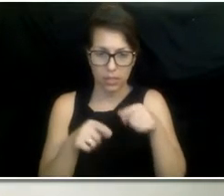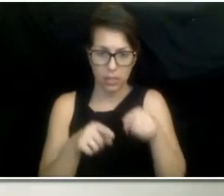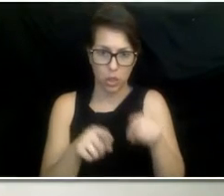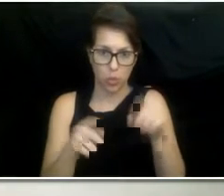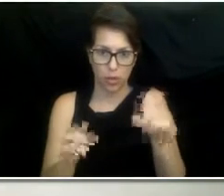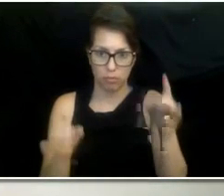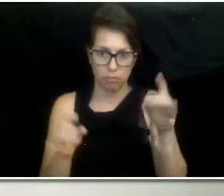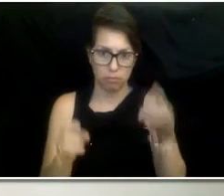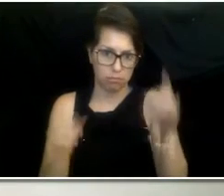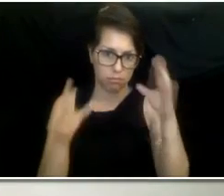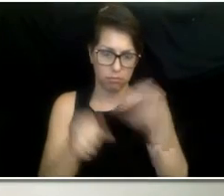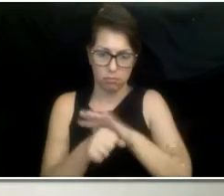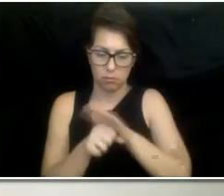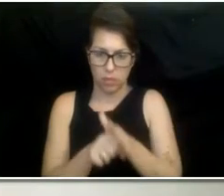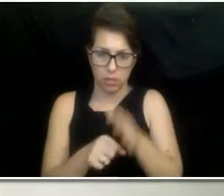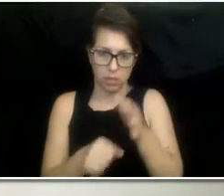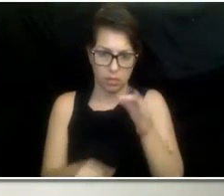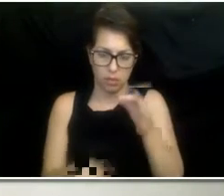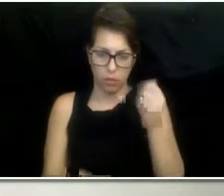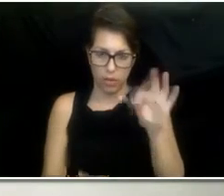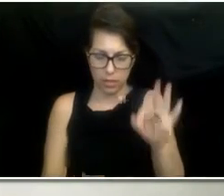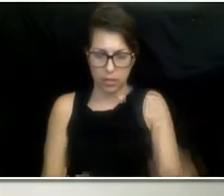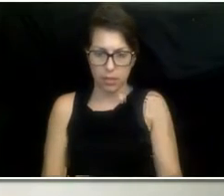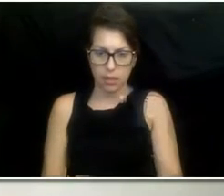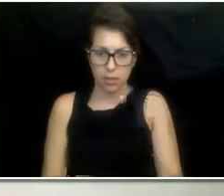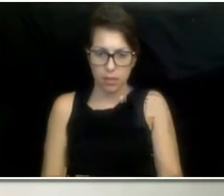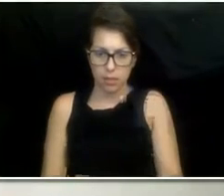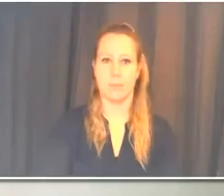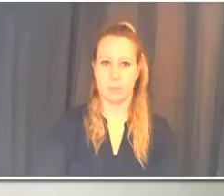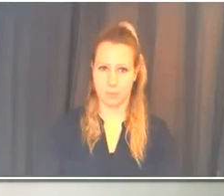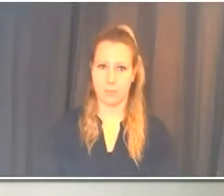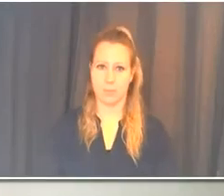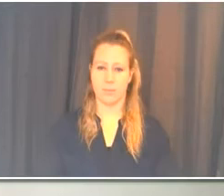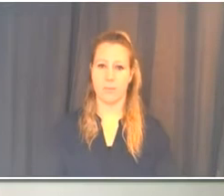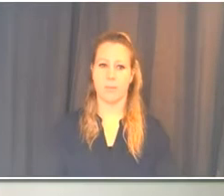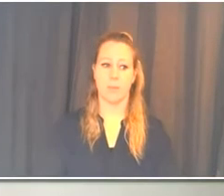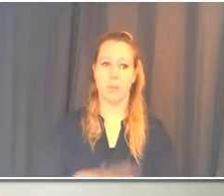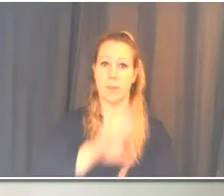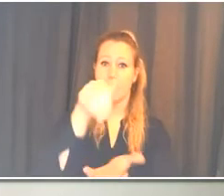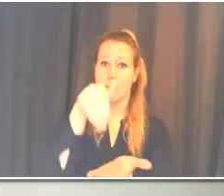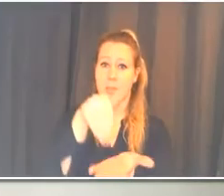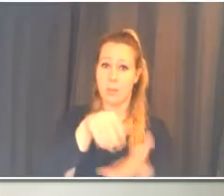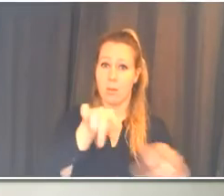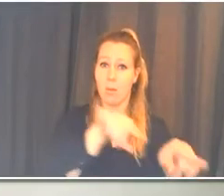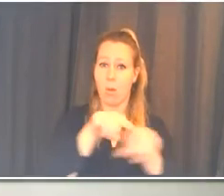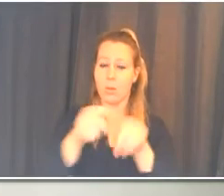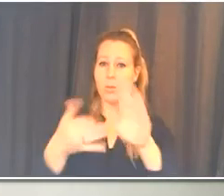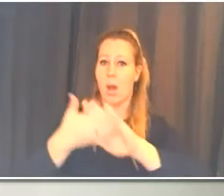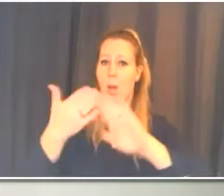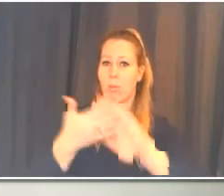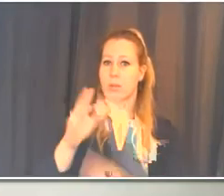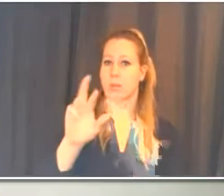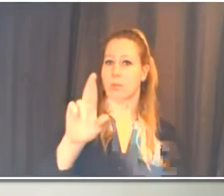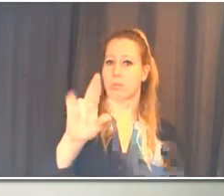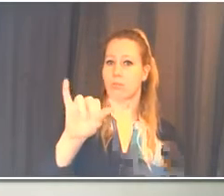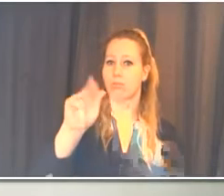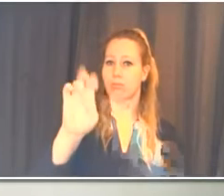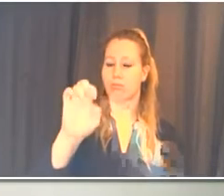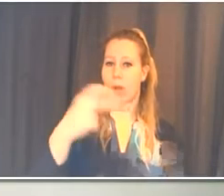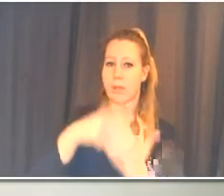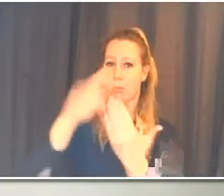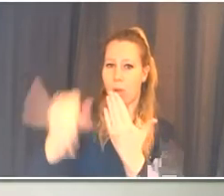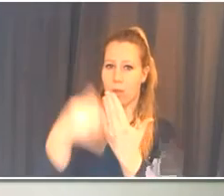system and works in partnership with anti-gun violence program sites across the city City using Community Based restorative and public health approach Public Health